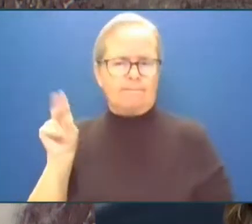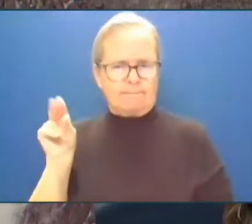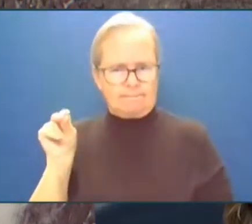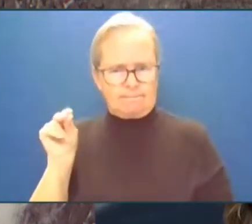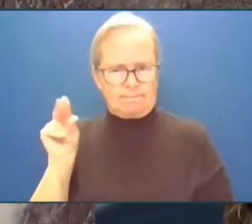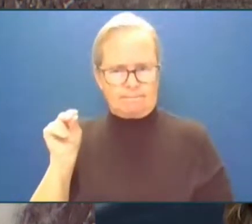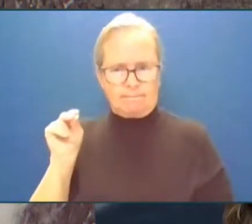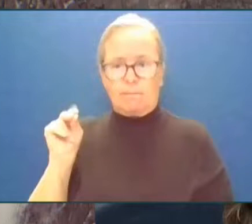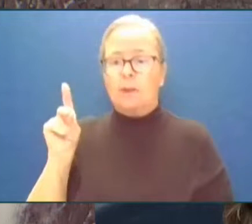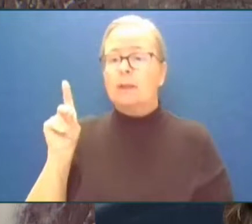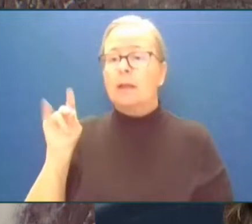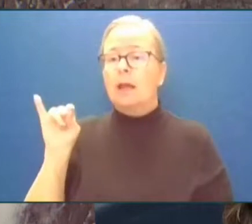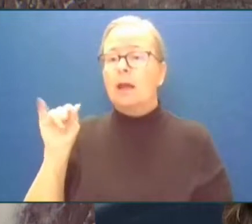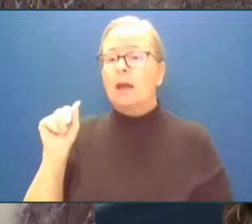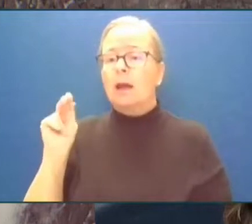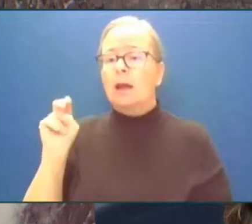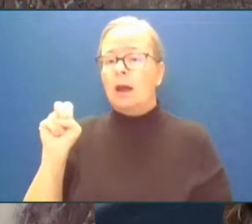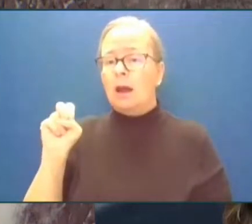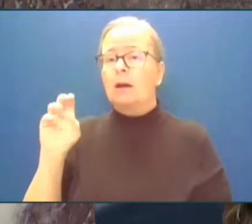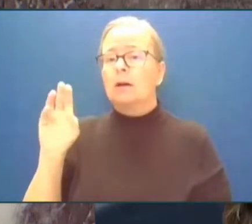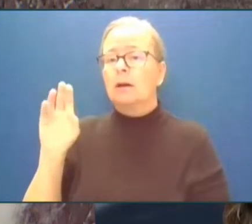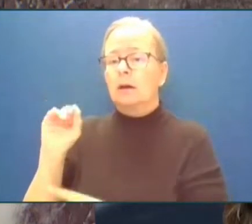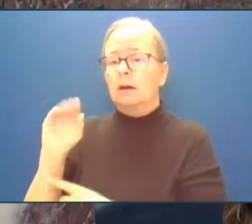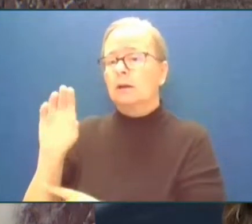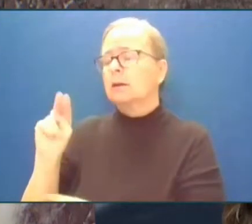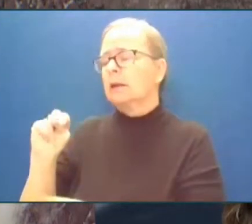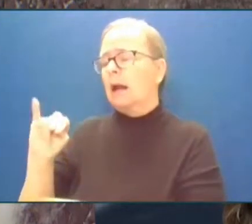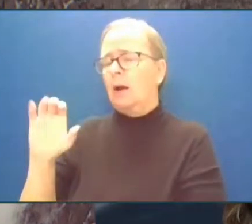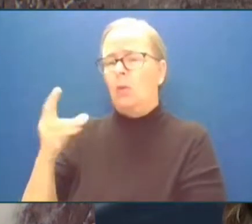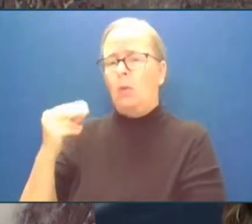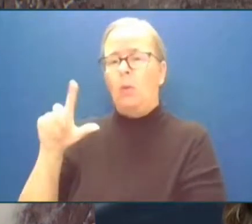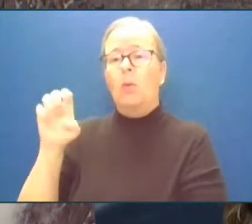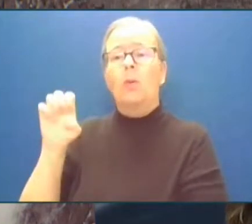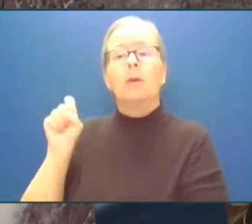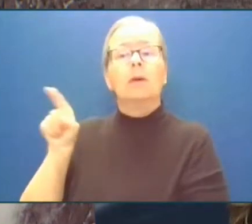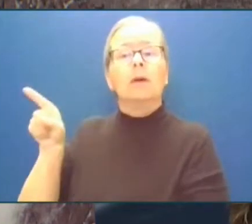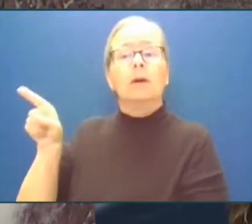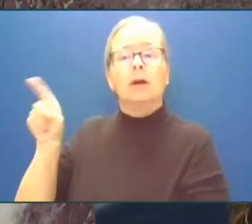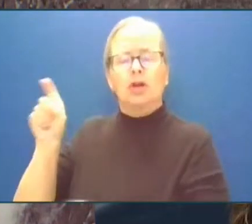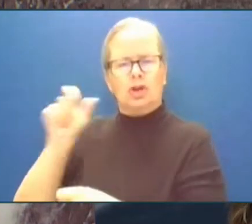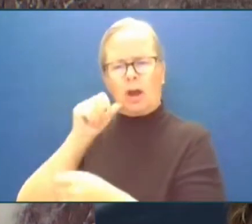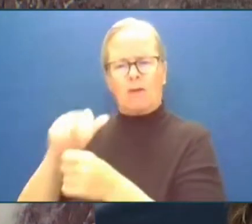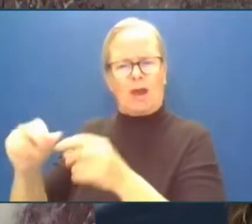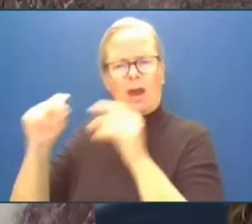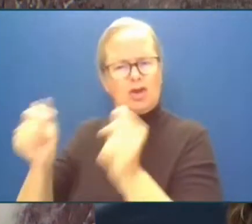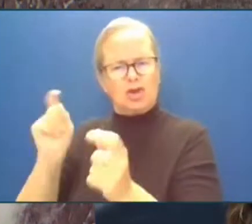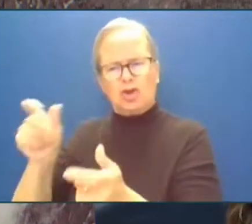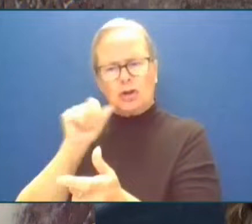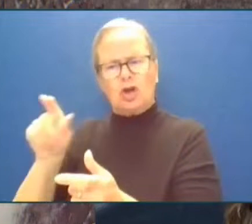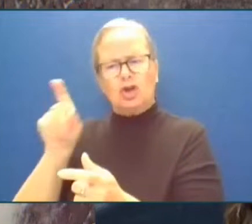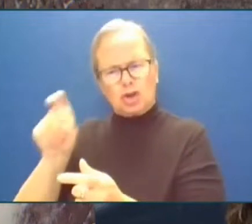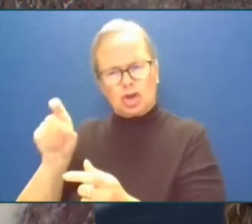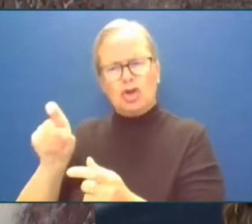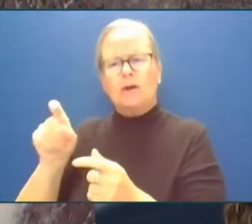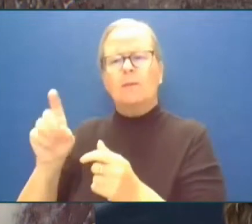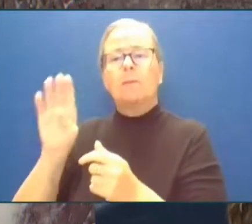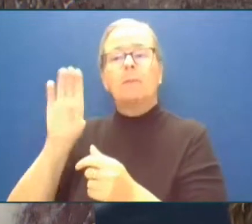abruptly. She did not leave abruptly. Not only was she BC's first female chief forester, she was also the first woman